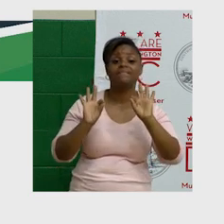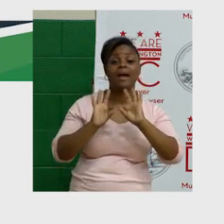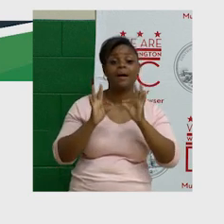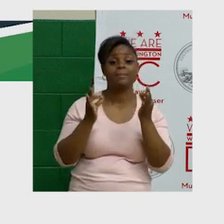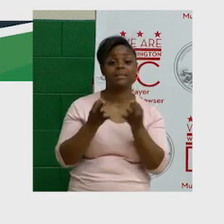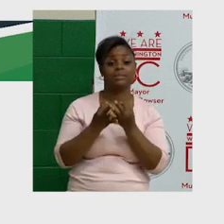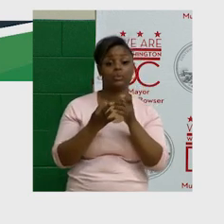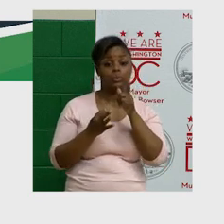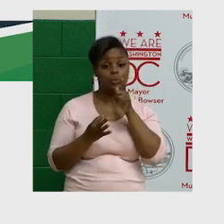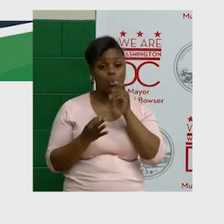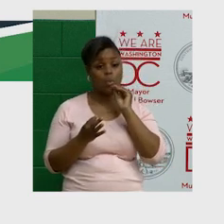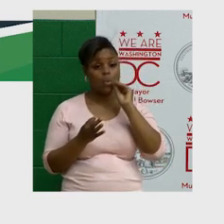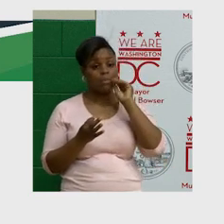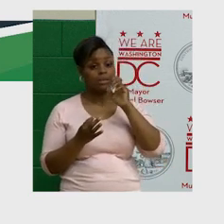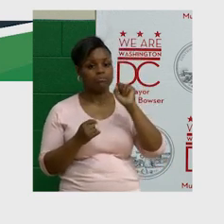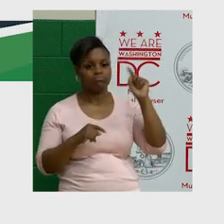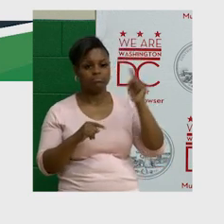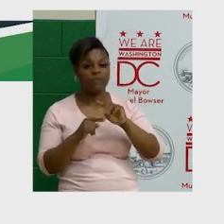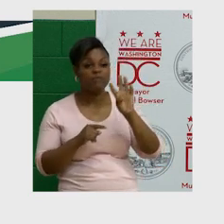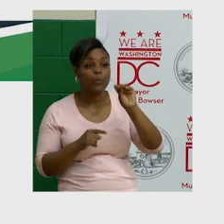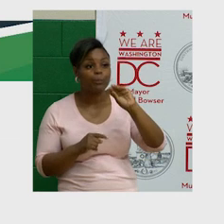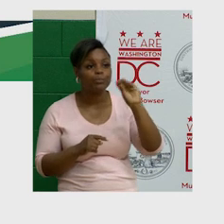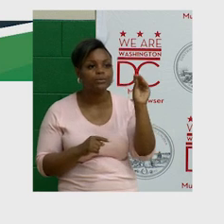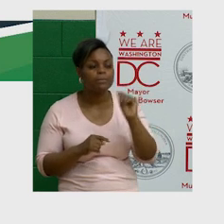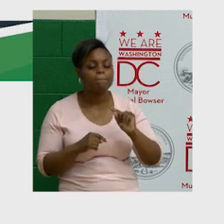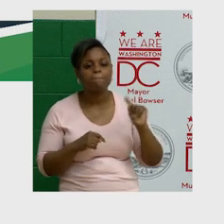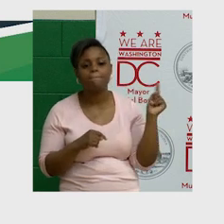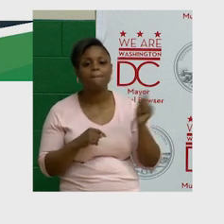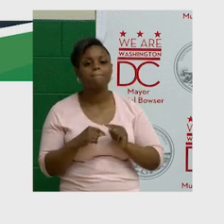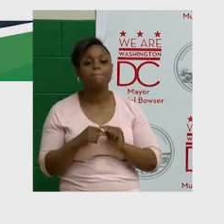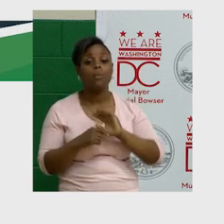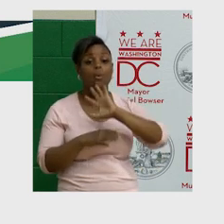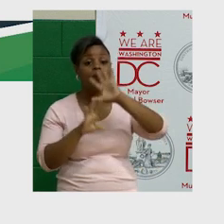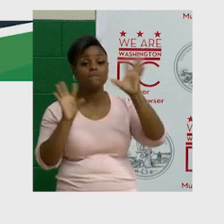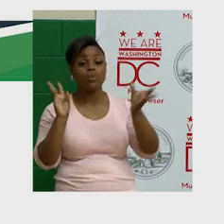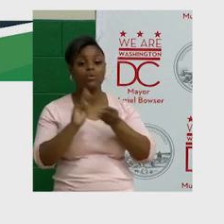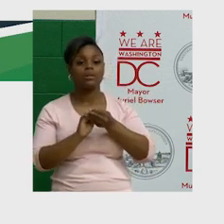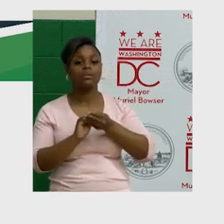by 40%, and we've reduced overall homelessness by 17%.